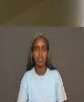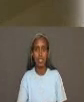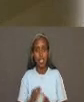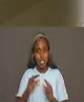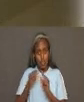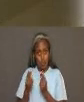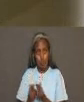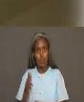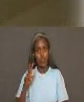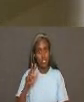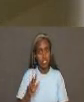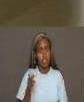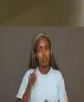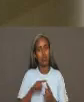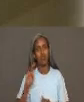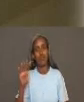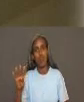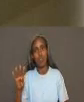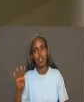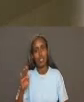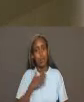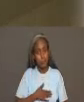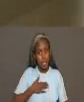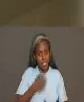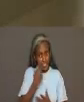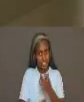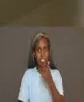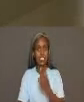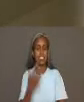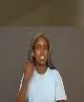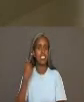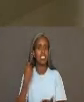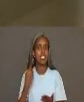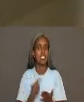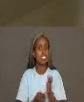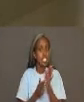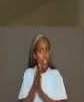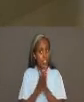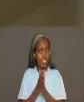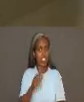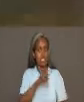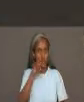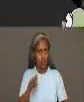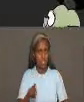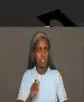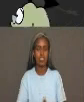of 3 to 4, please discuss this interesting question.